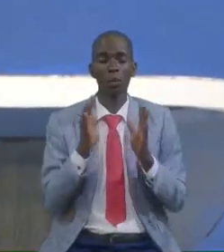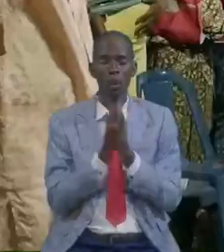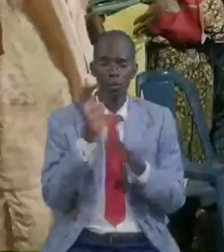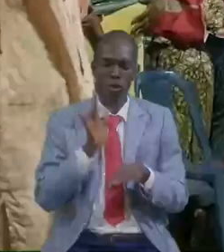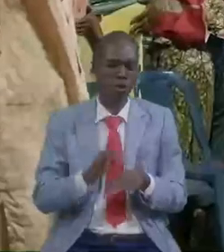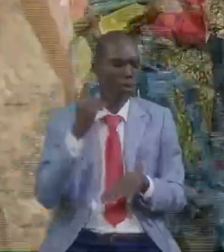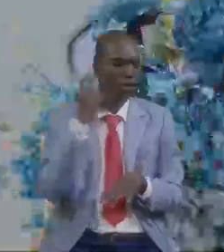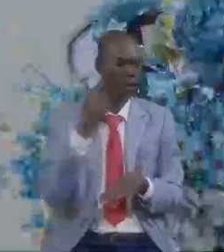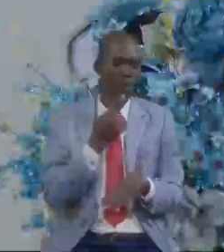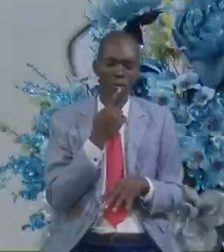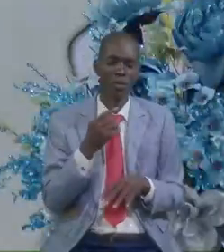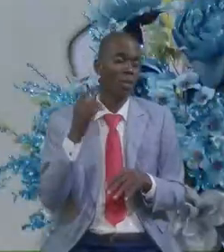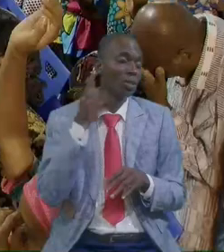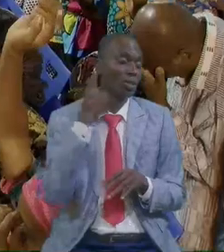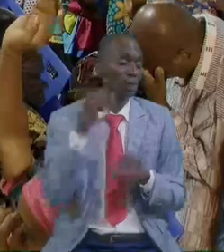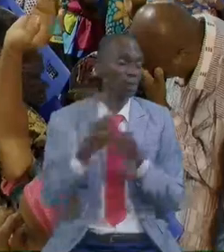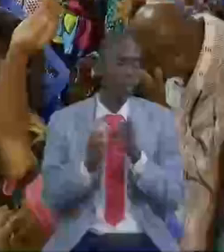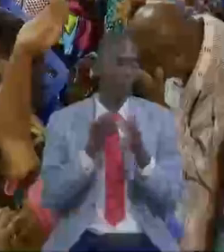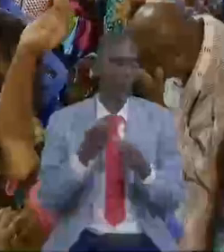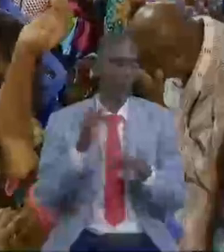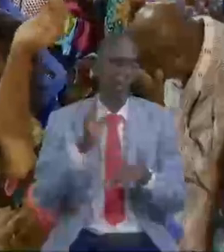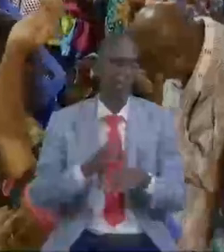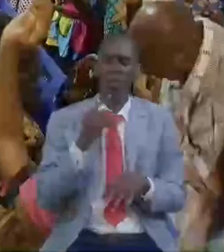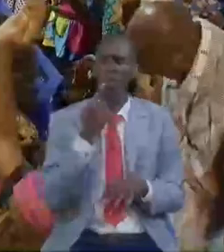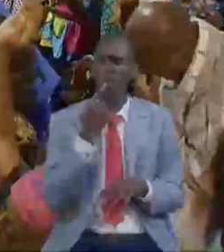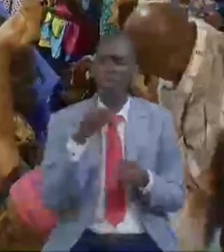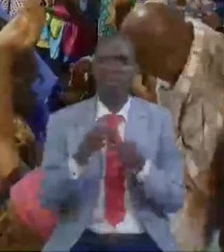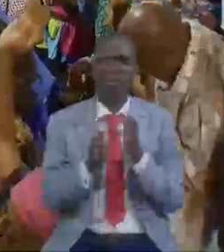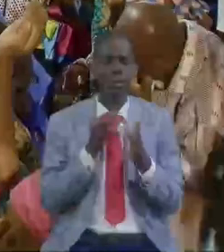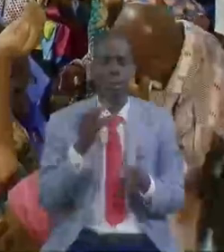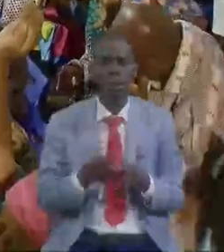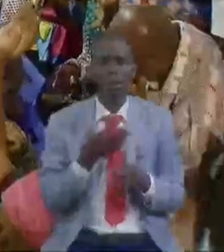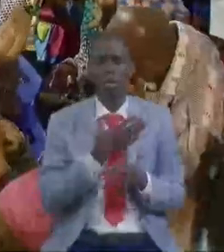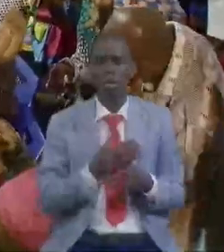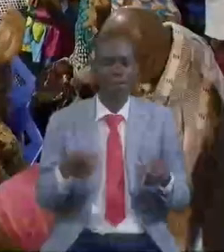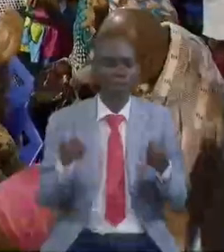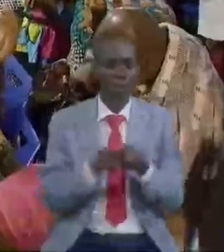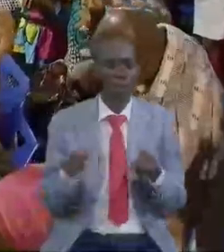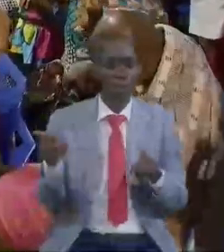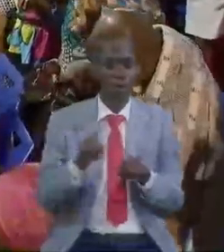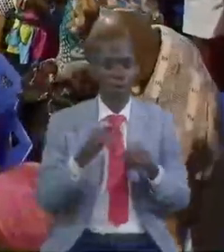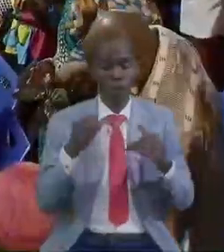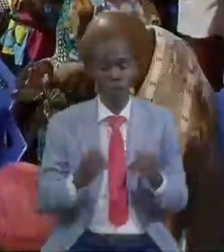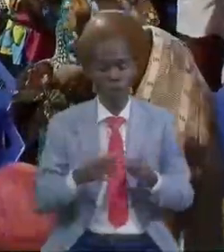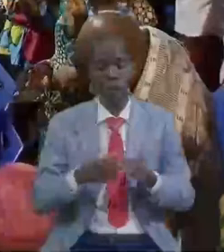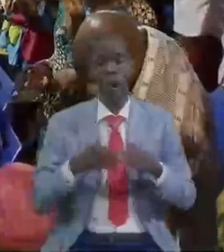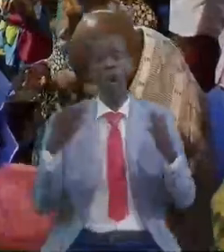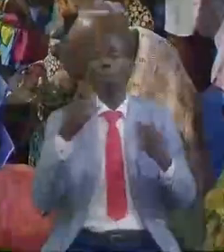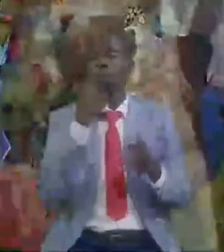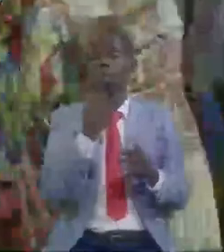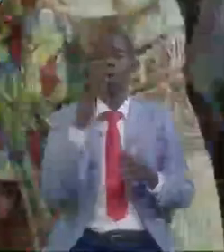ears. Touche leurs oreilles. Touch their tongues. Touche leurs langues. And as they open their mouth, they'll speak